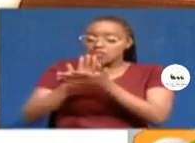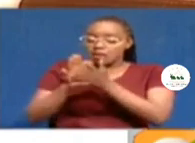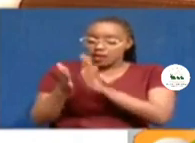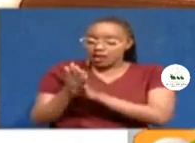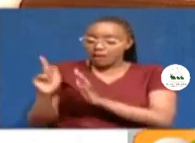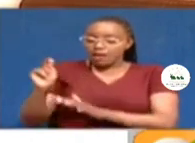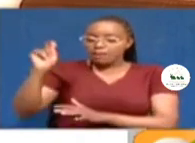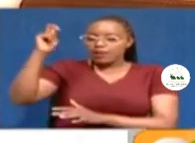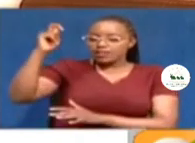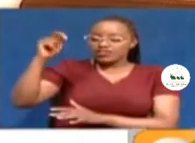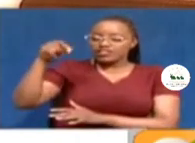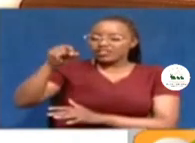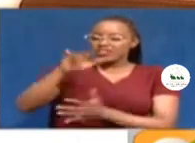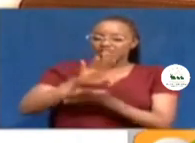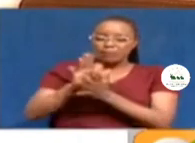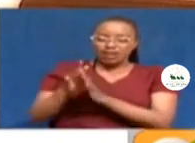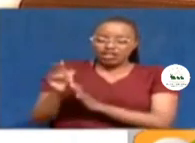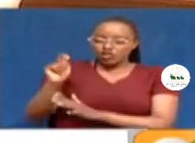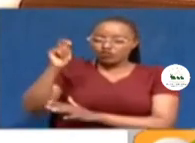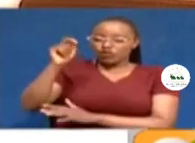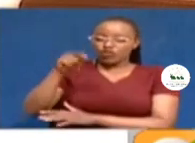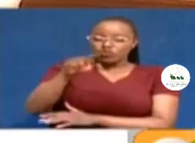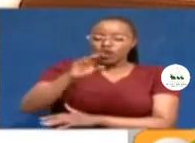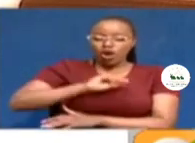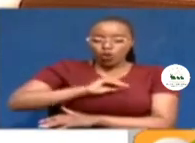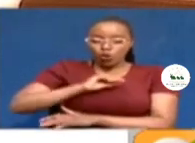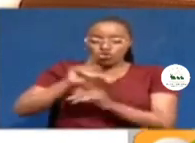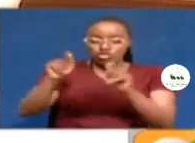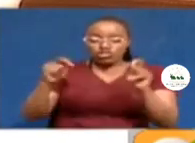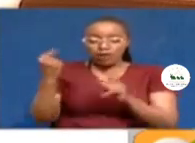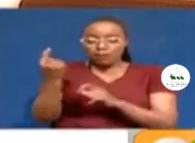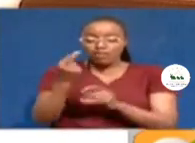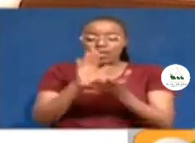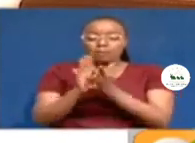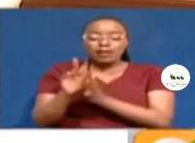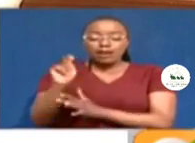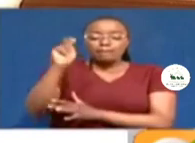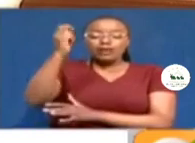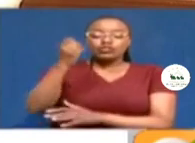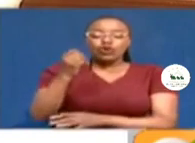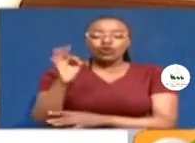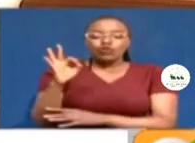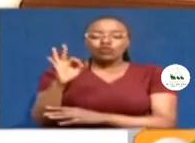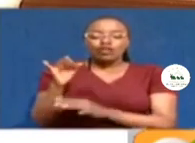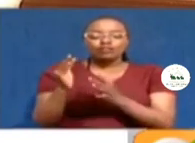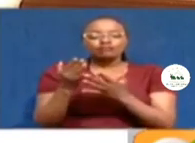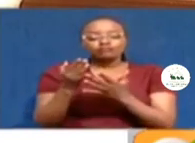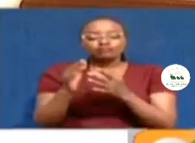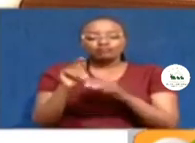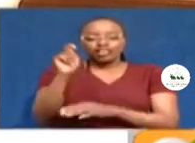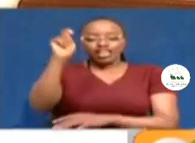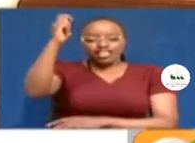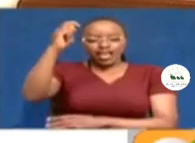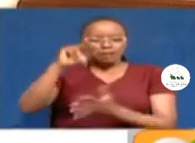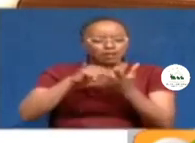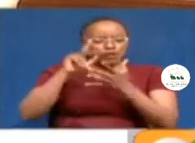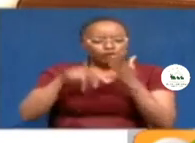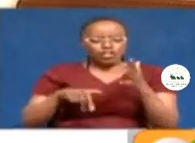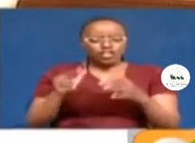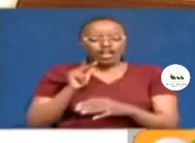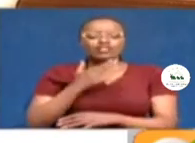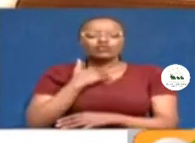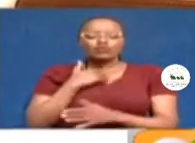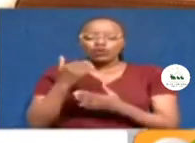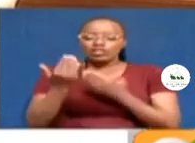become president, they'll not become president of your tribe. They'll become the president of the Republic of Kenya. What we want